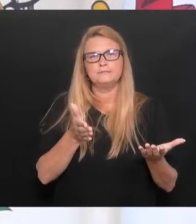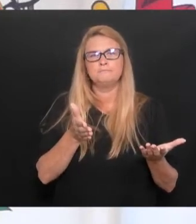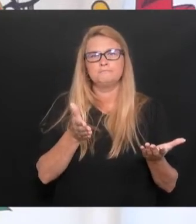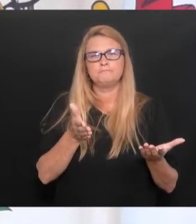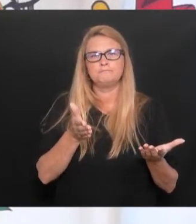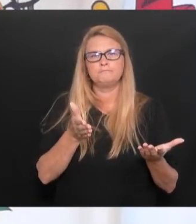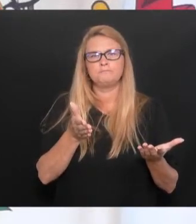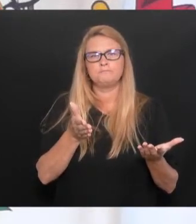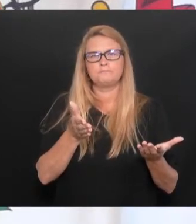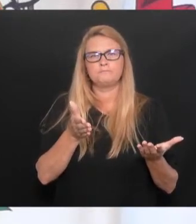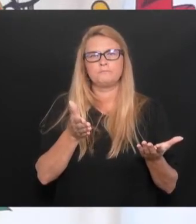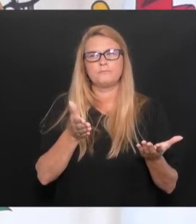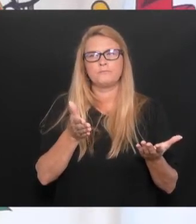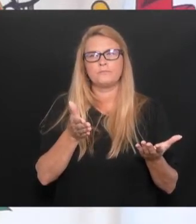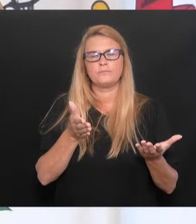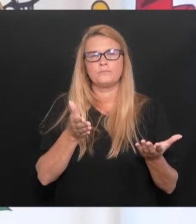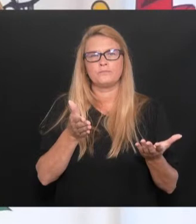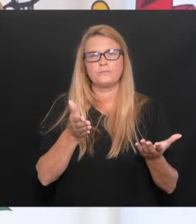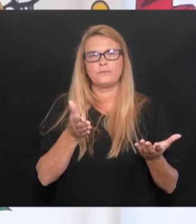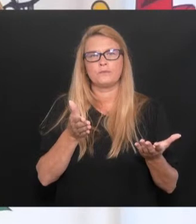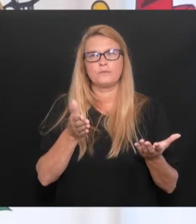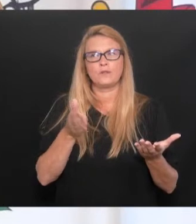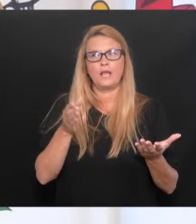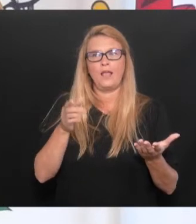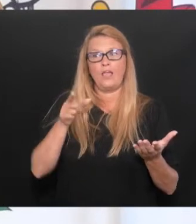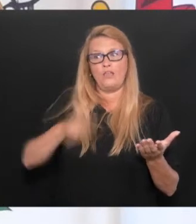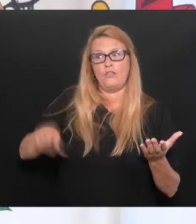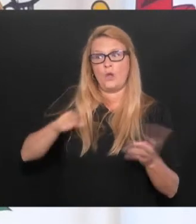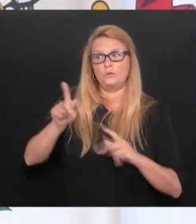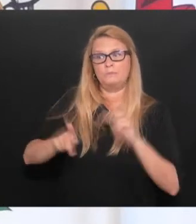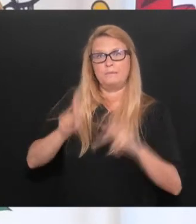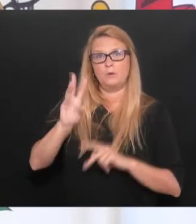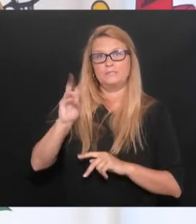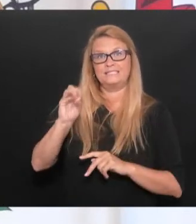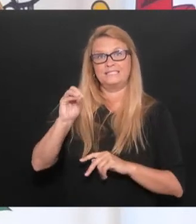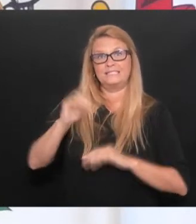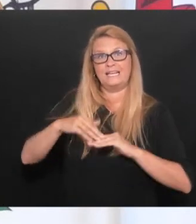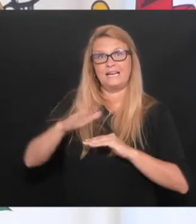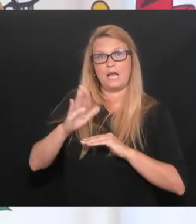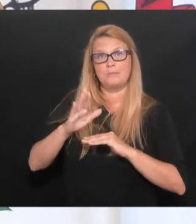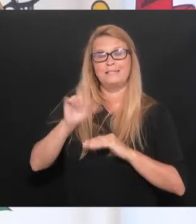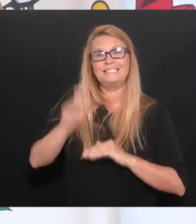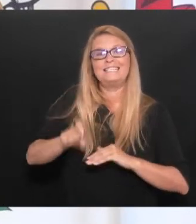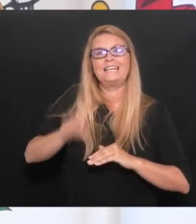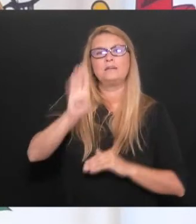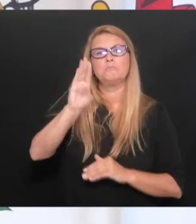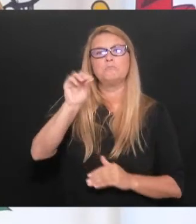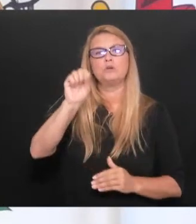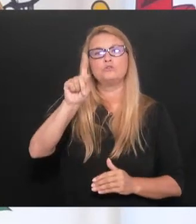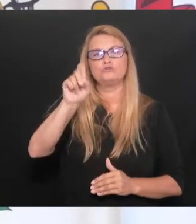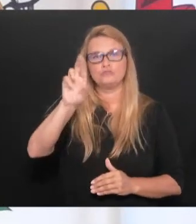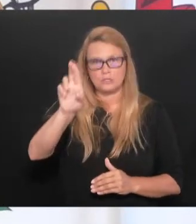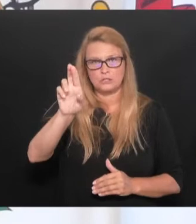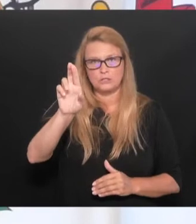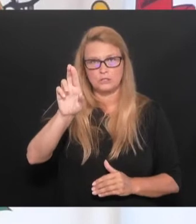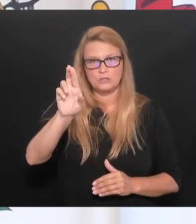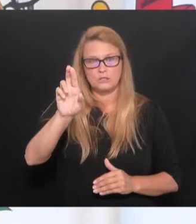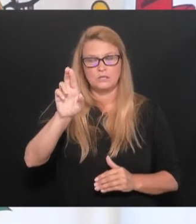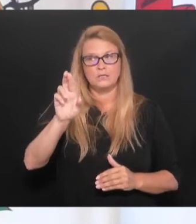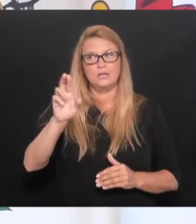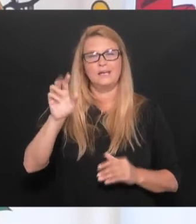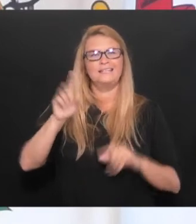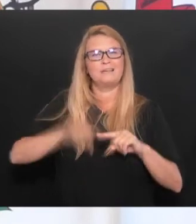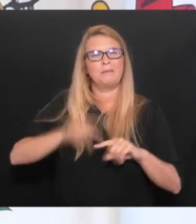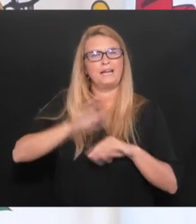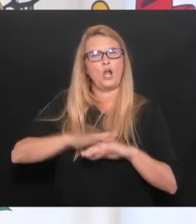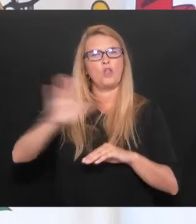be, you know, where people 60 and older, you know, that need a booster shot with their antibodies at a certain level,